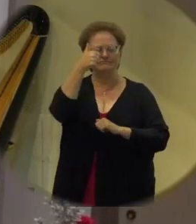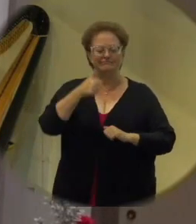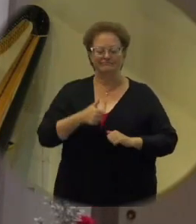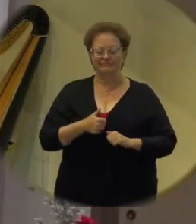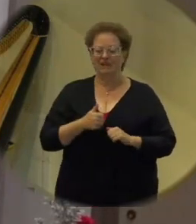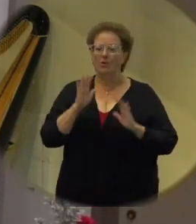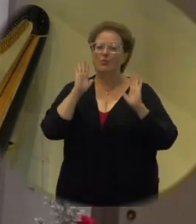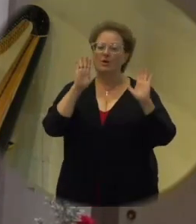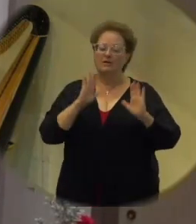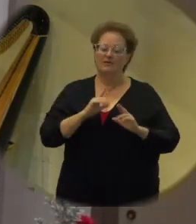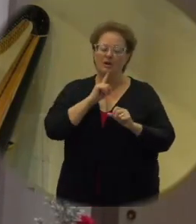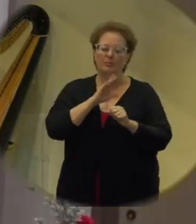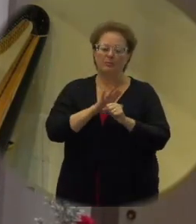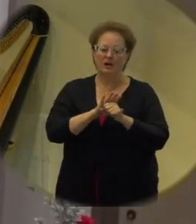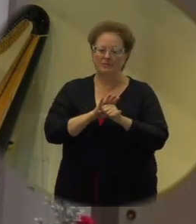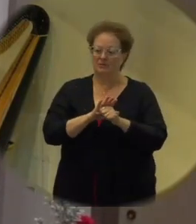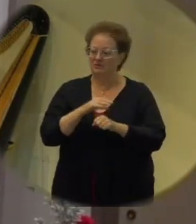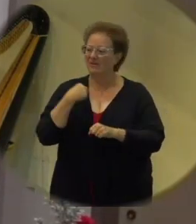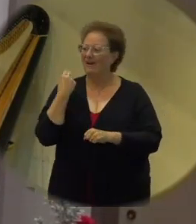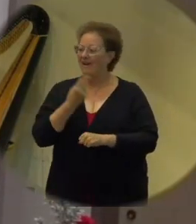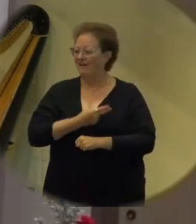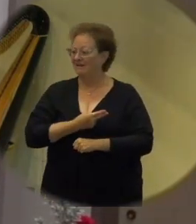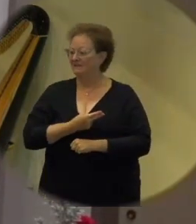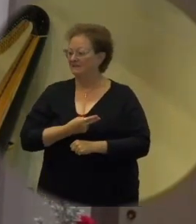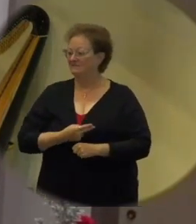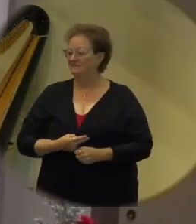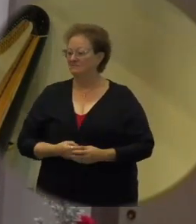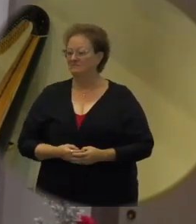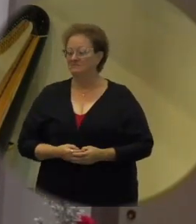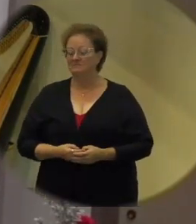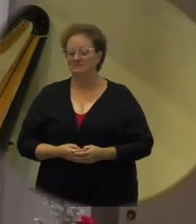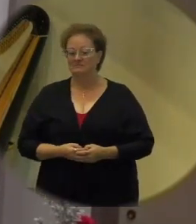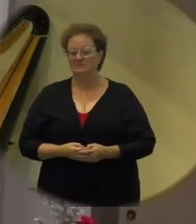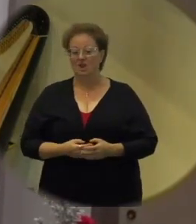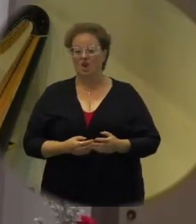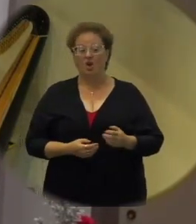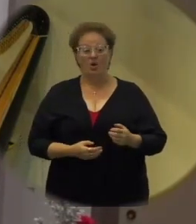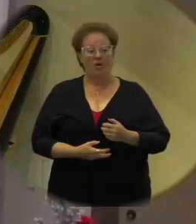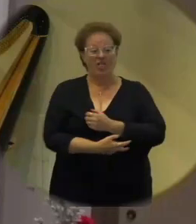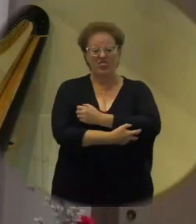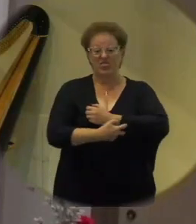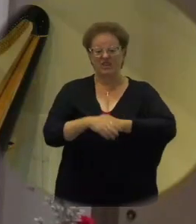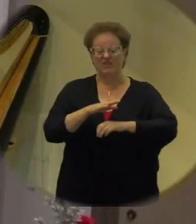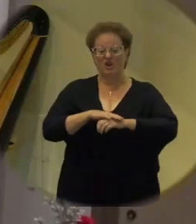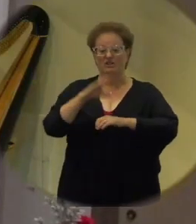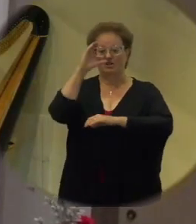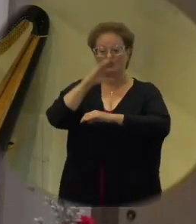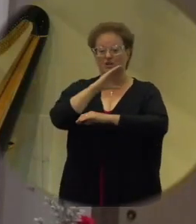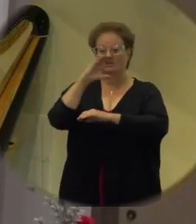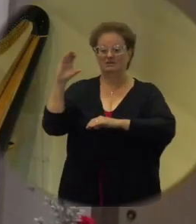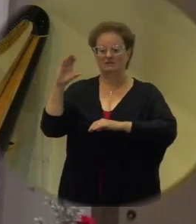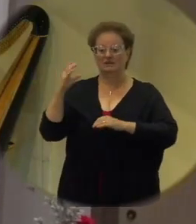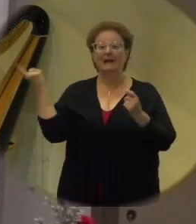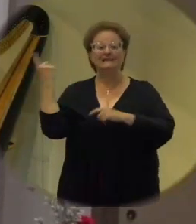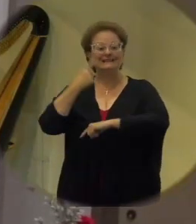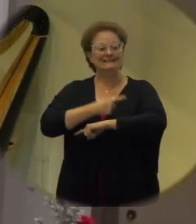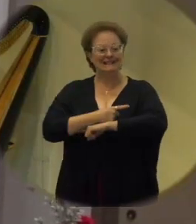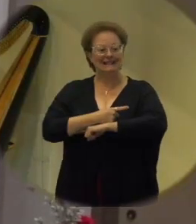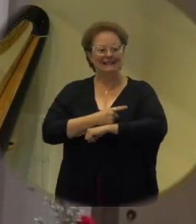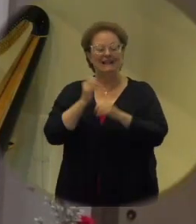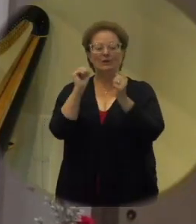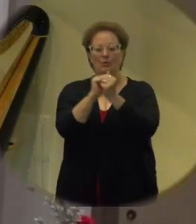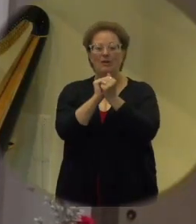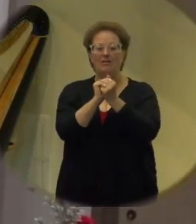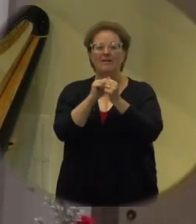incredible promises to people like us when we're most afraid. You know, to the thief on the cross, what did he say? Today you will be with me